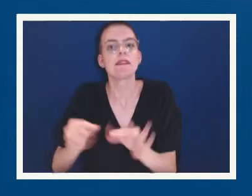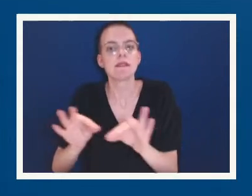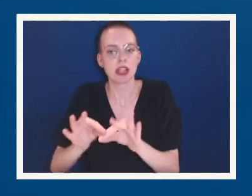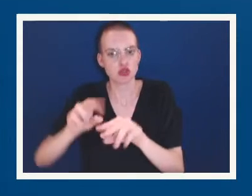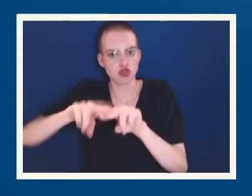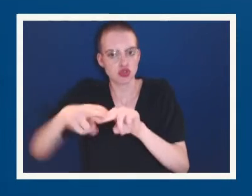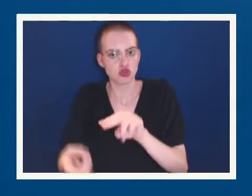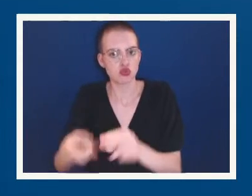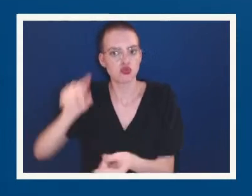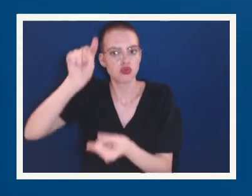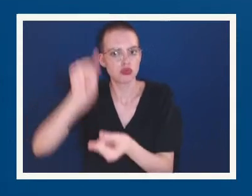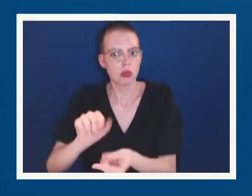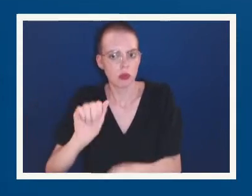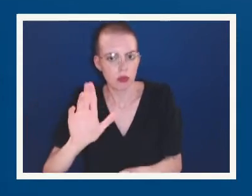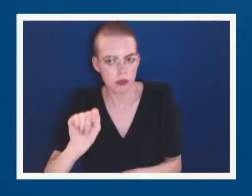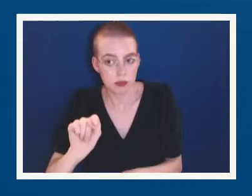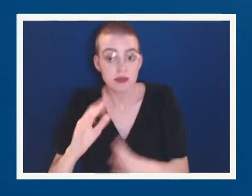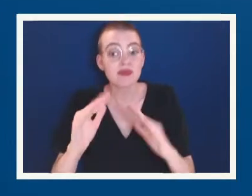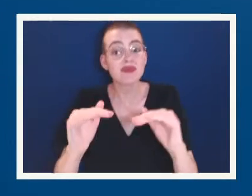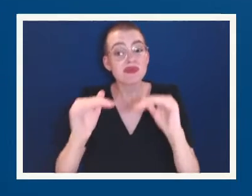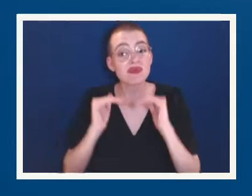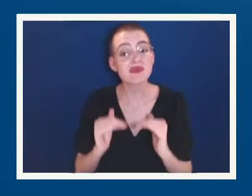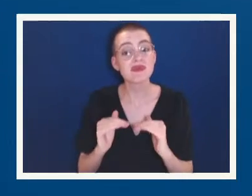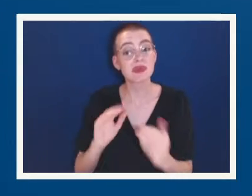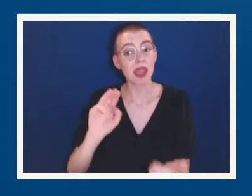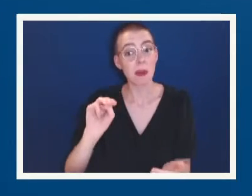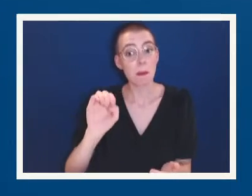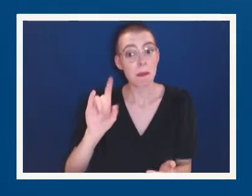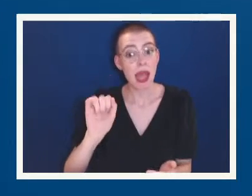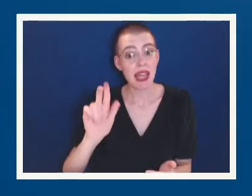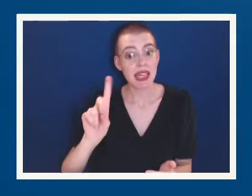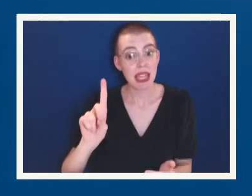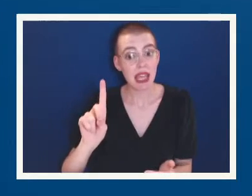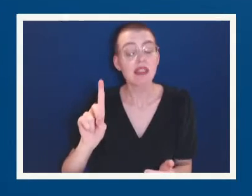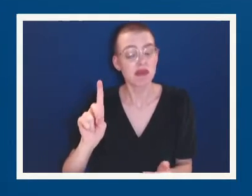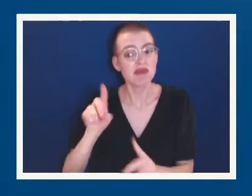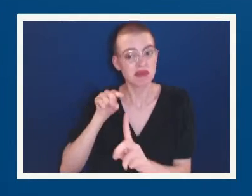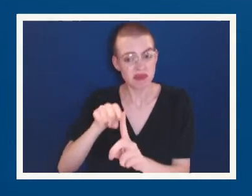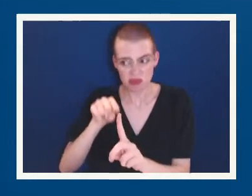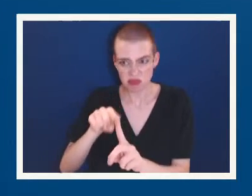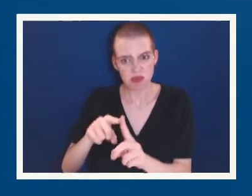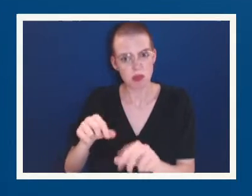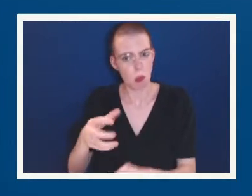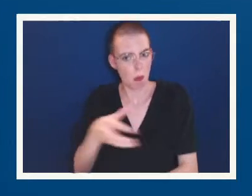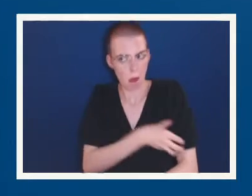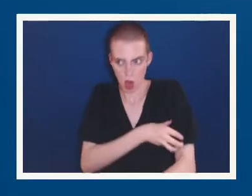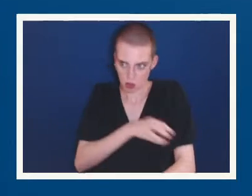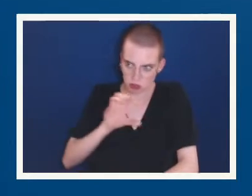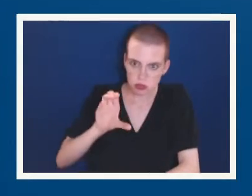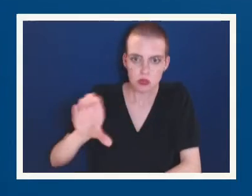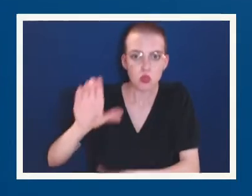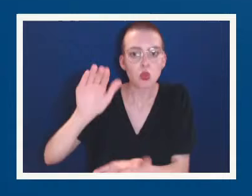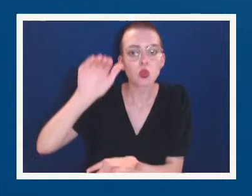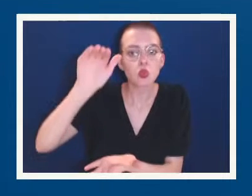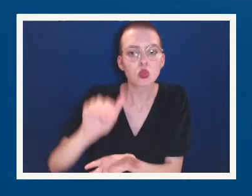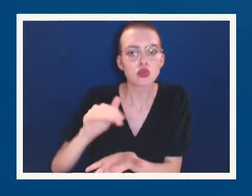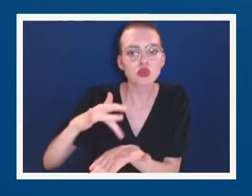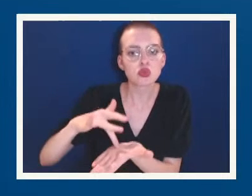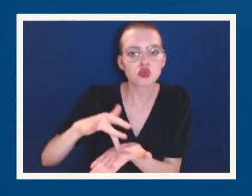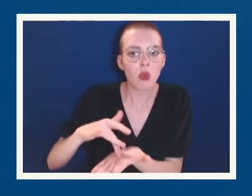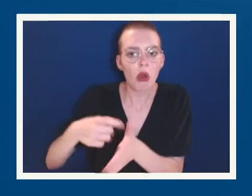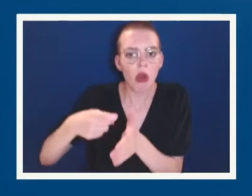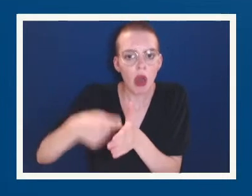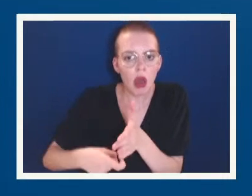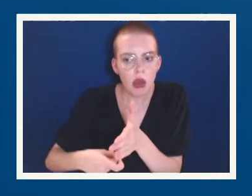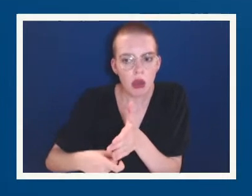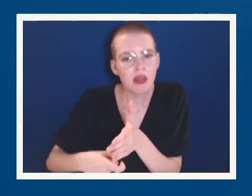drug costs. The same power the Veterans Administration has to cut drug prices in half. We tried to